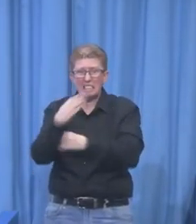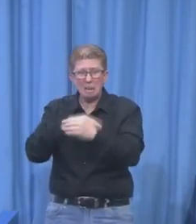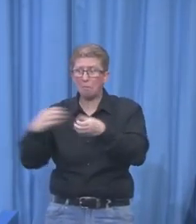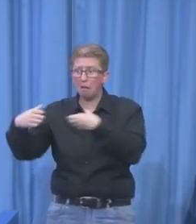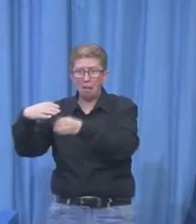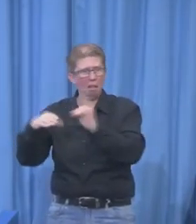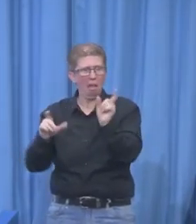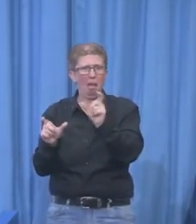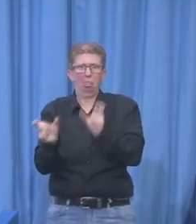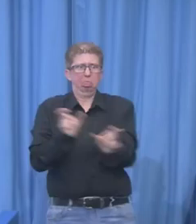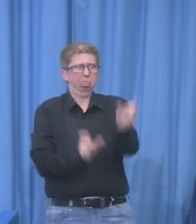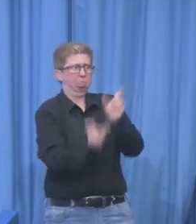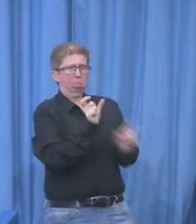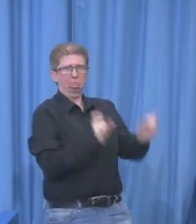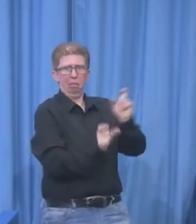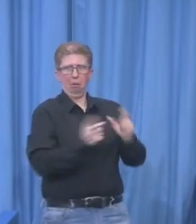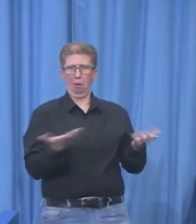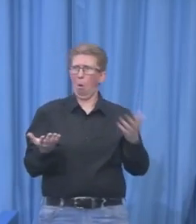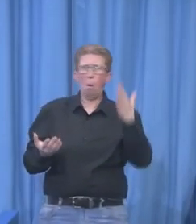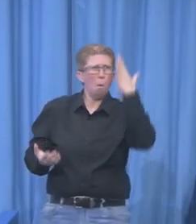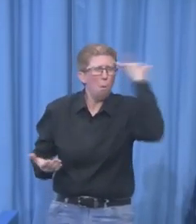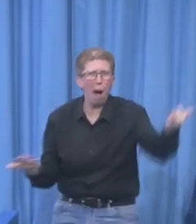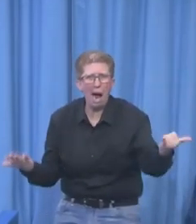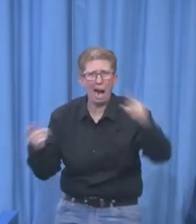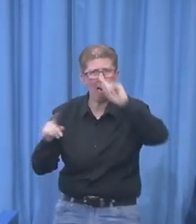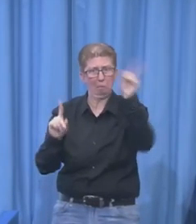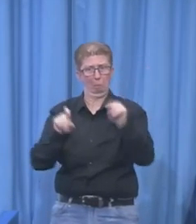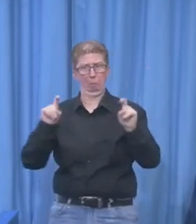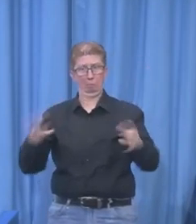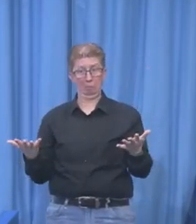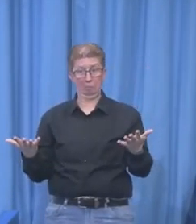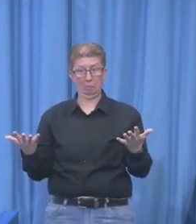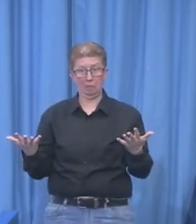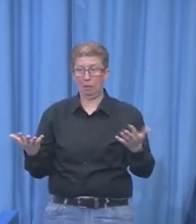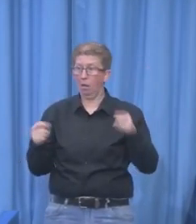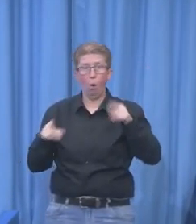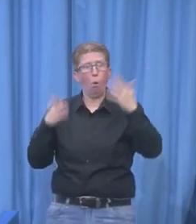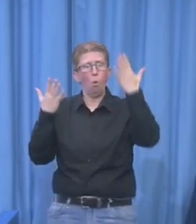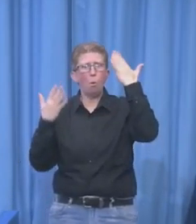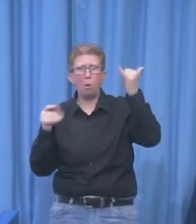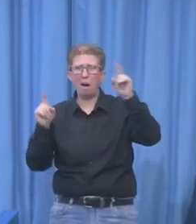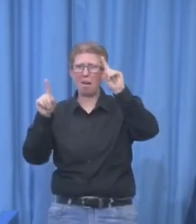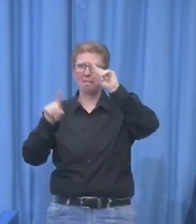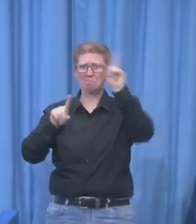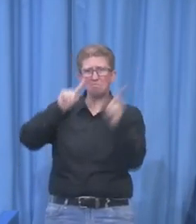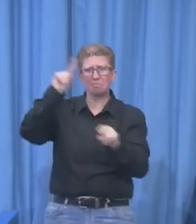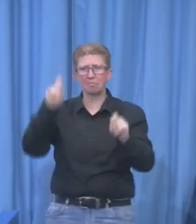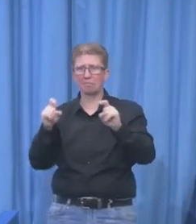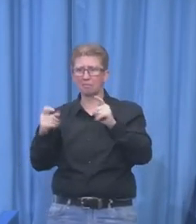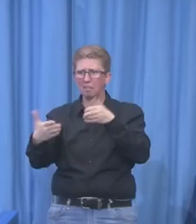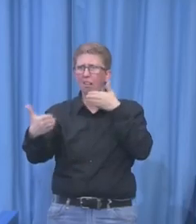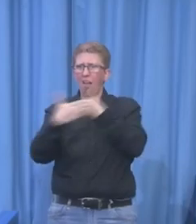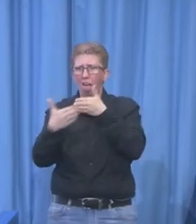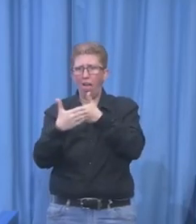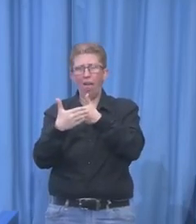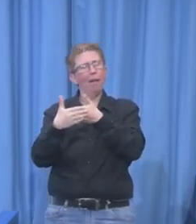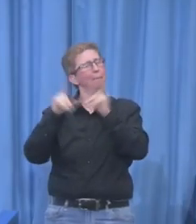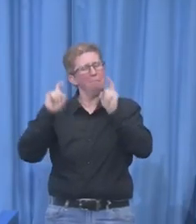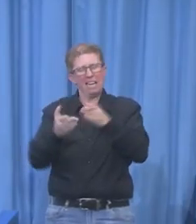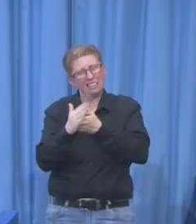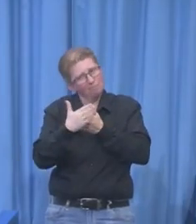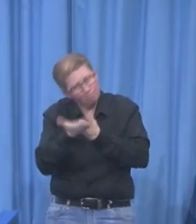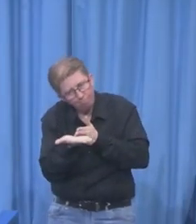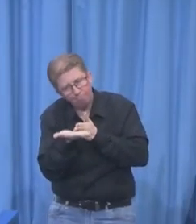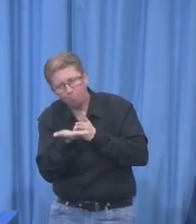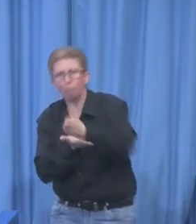barriers that we all know that we need to break them. So the first one, and I think that we spoke about it a lot here, is the